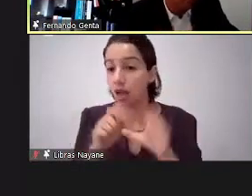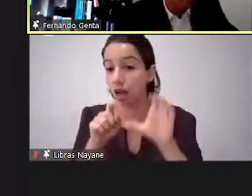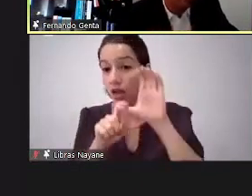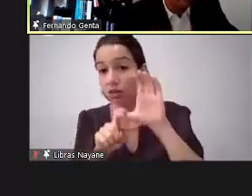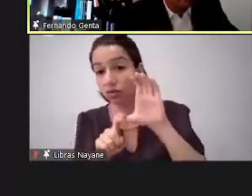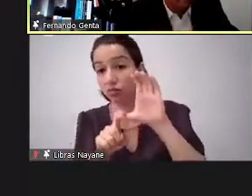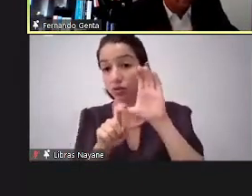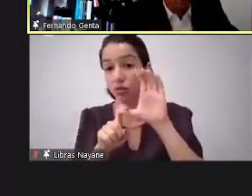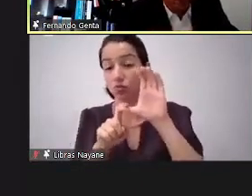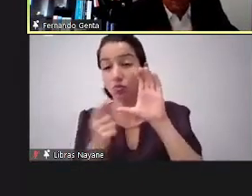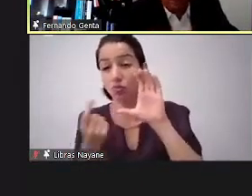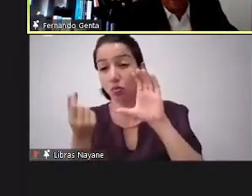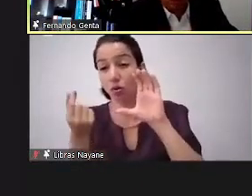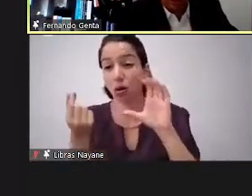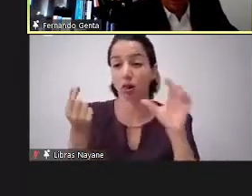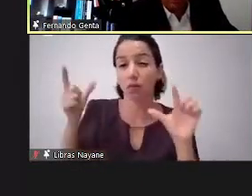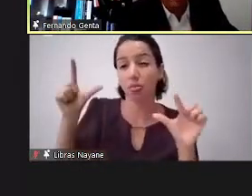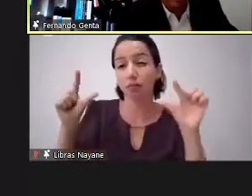And